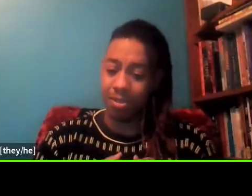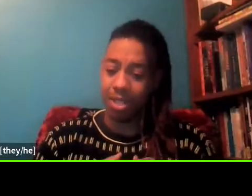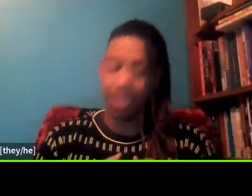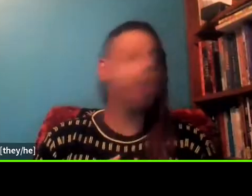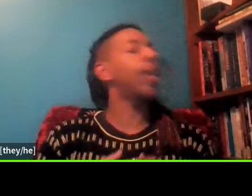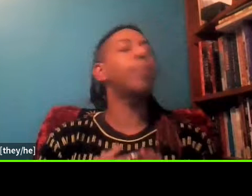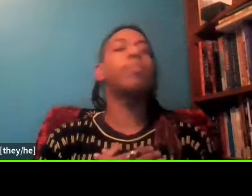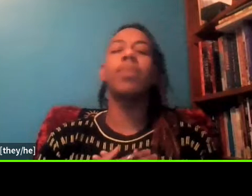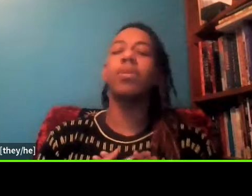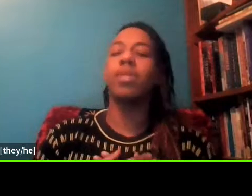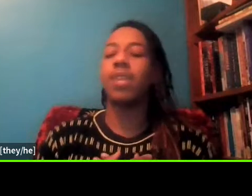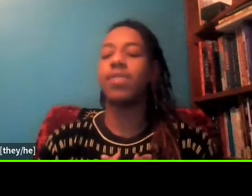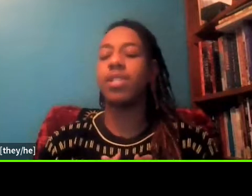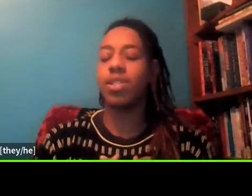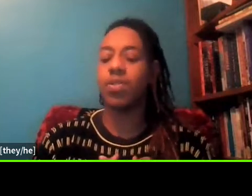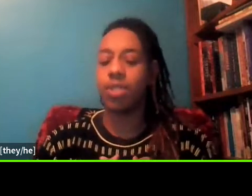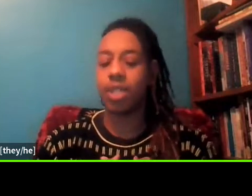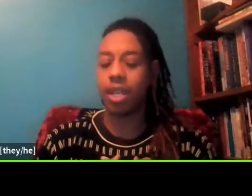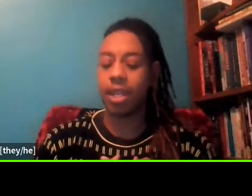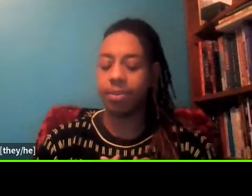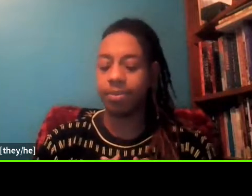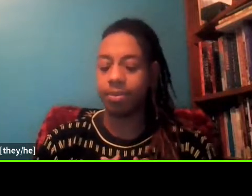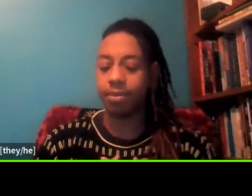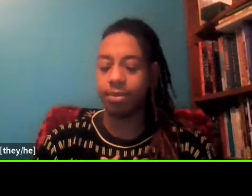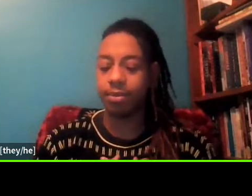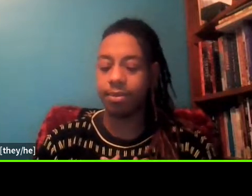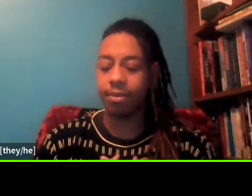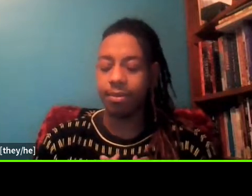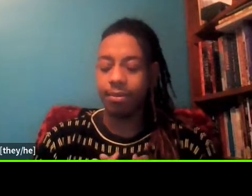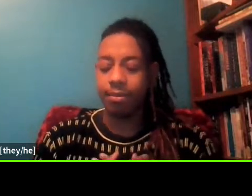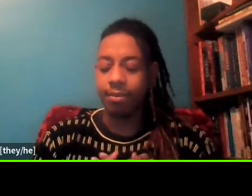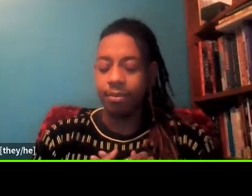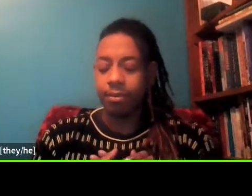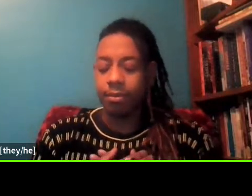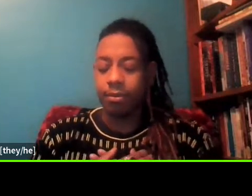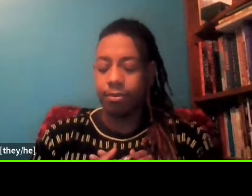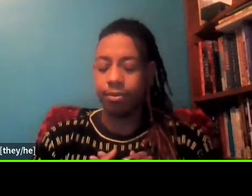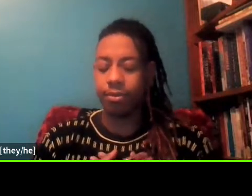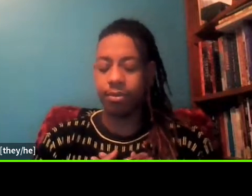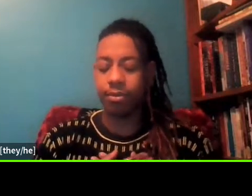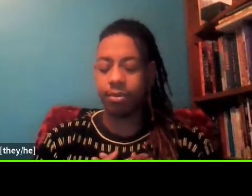Oh, okay. Let me dive into this for a second.